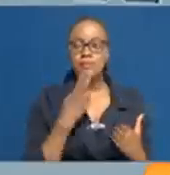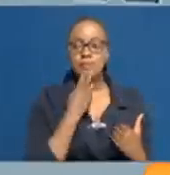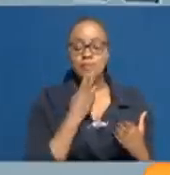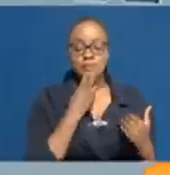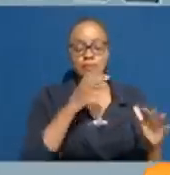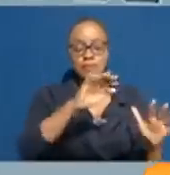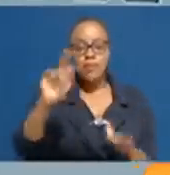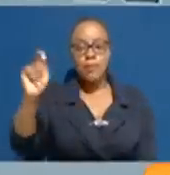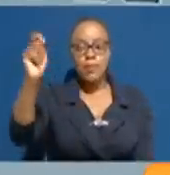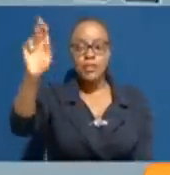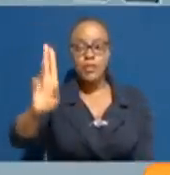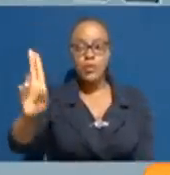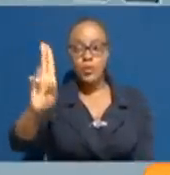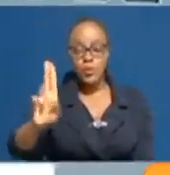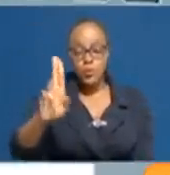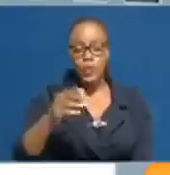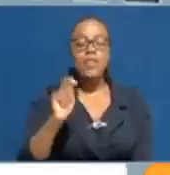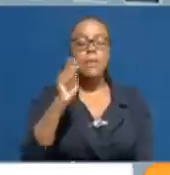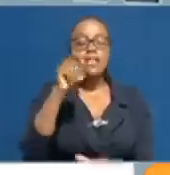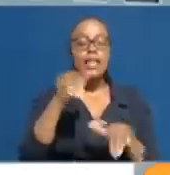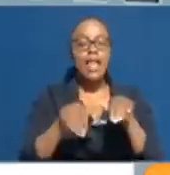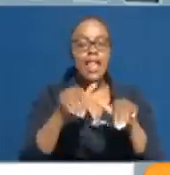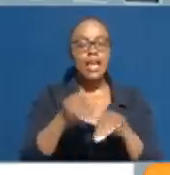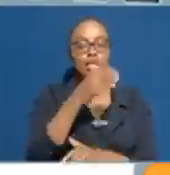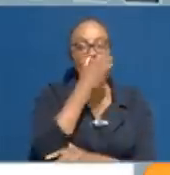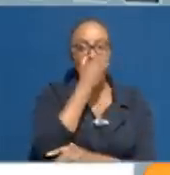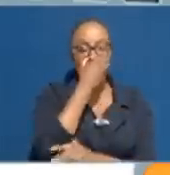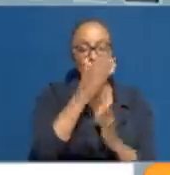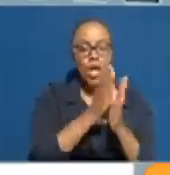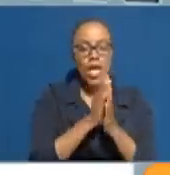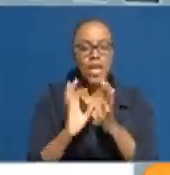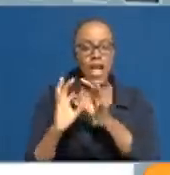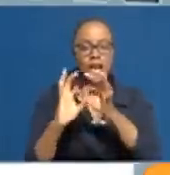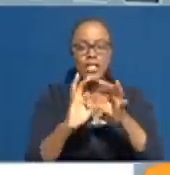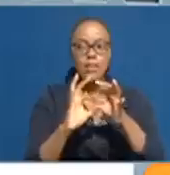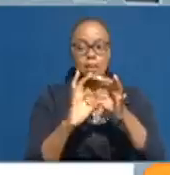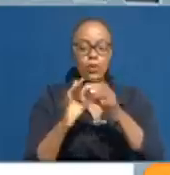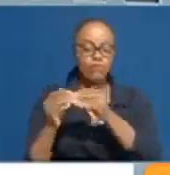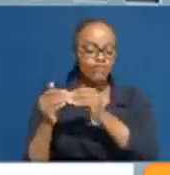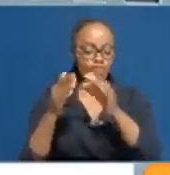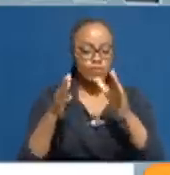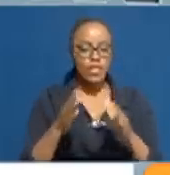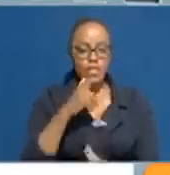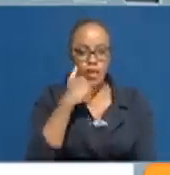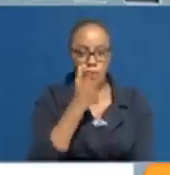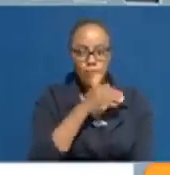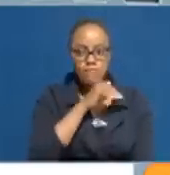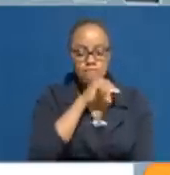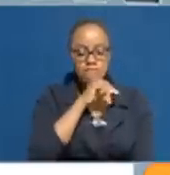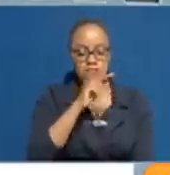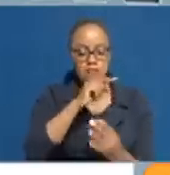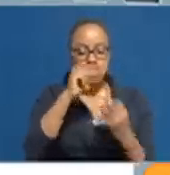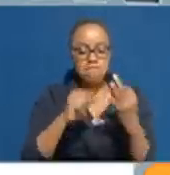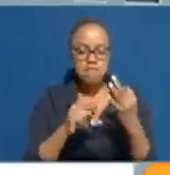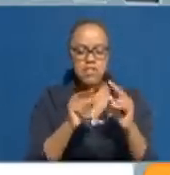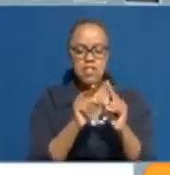President Uhuru Kenyatta, President-elect William Ruto, and Azimio la Umoja presidential candidate Raila Odinga